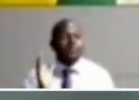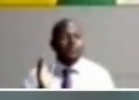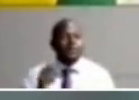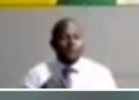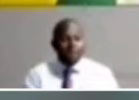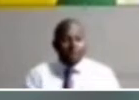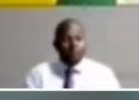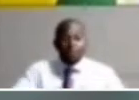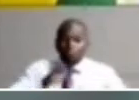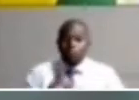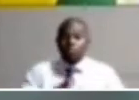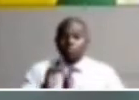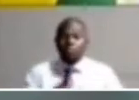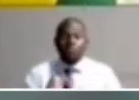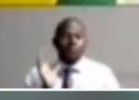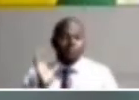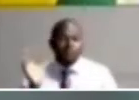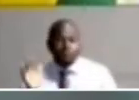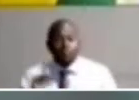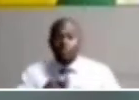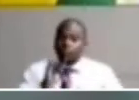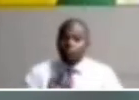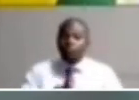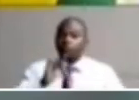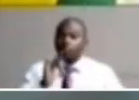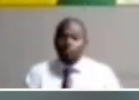Did they listen to our advice?